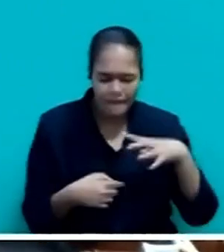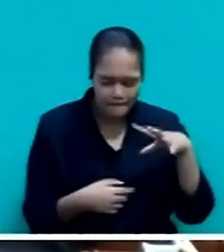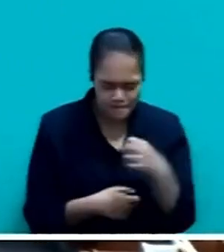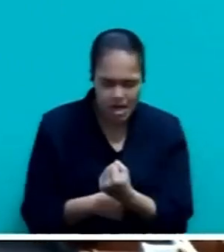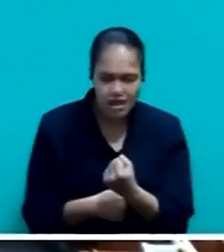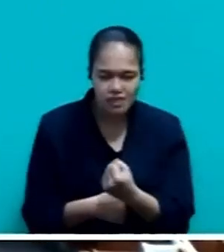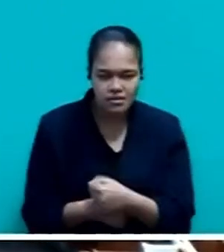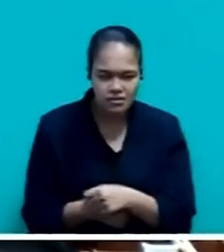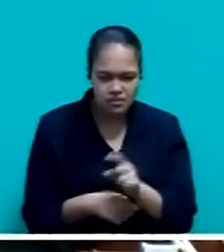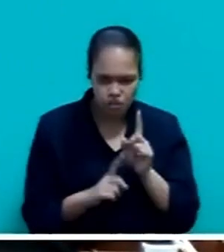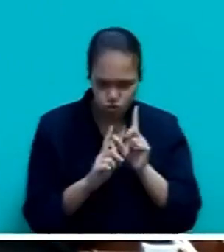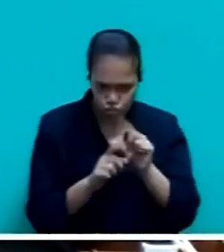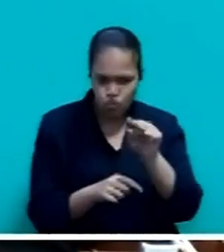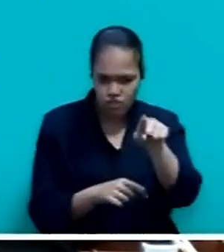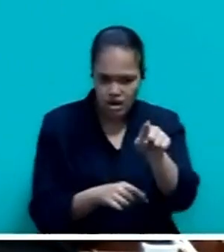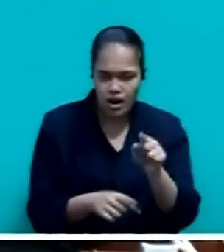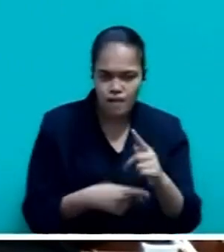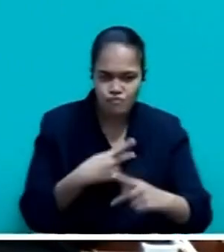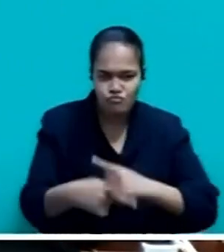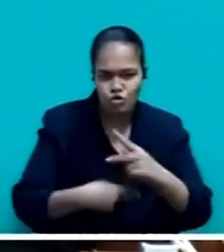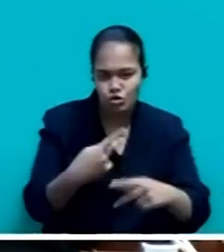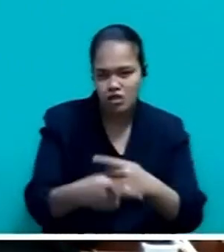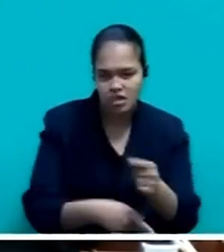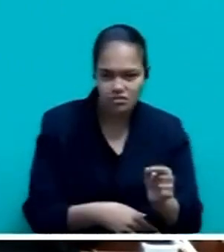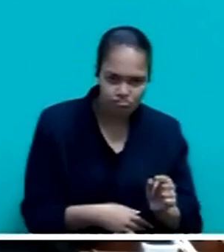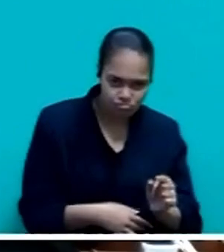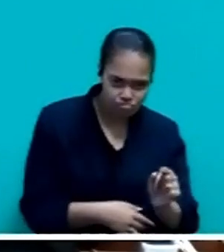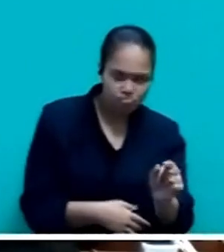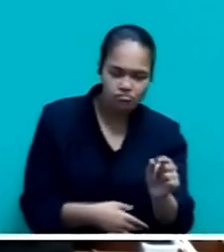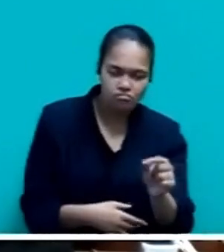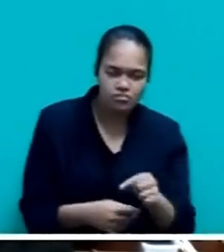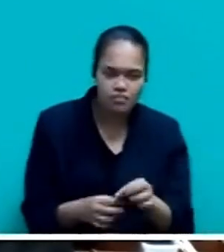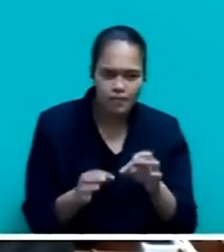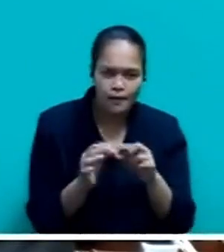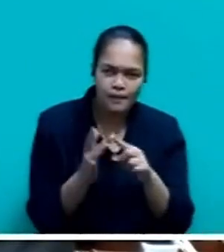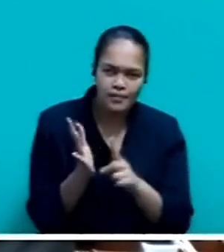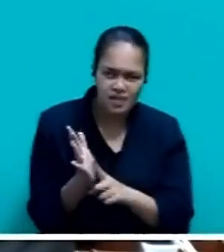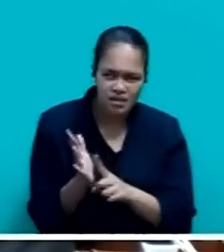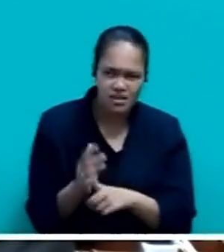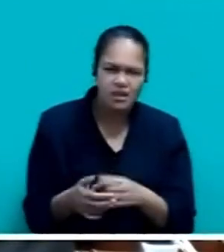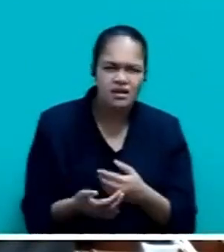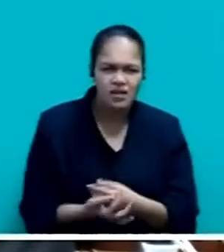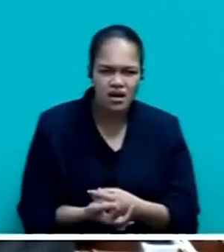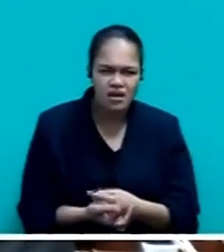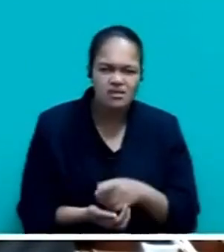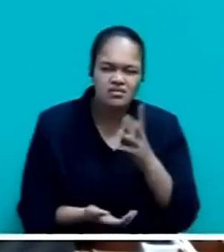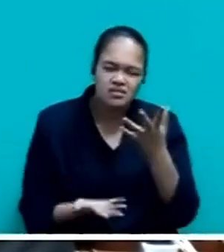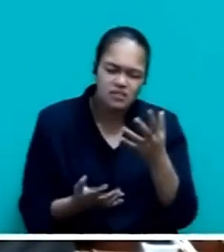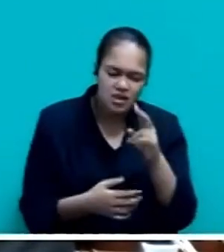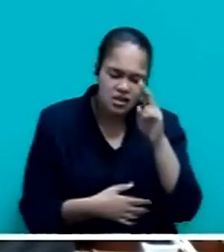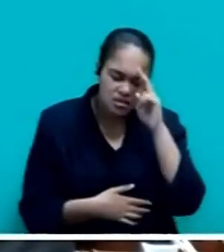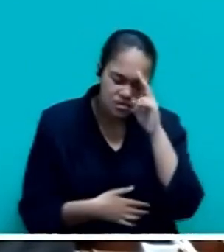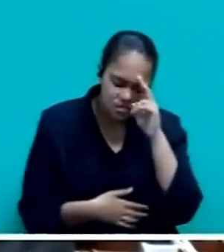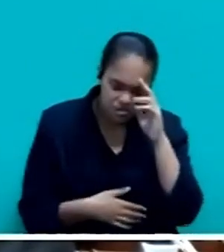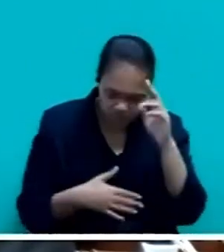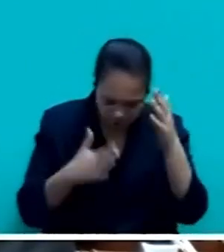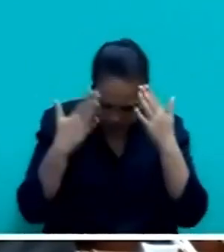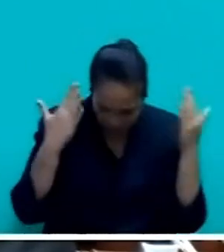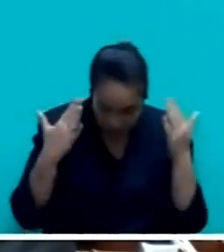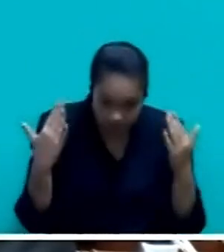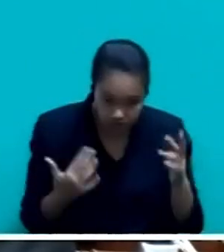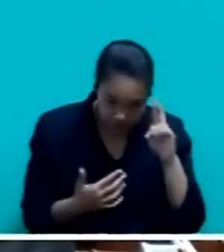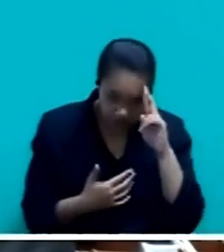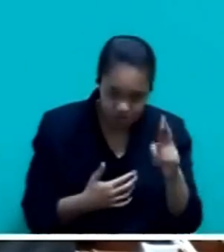that process when these are substantial bills. The Speaker said this is just another example of what